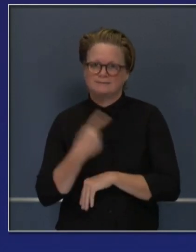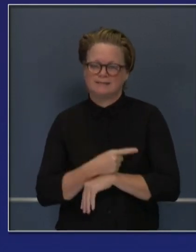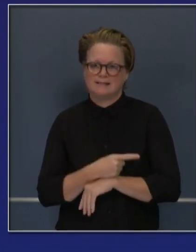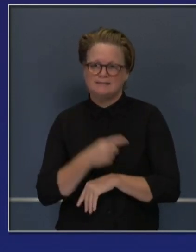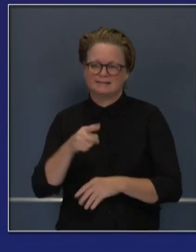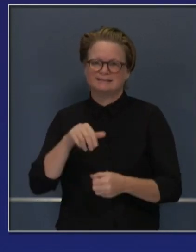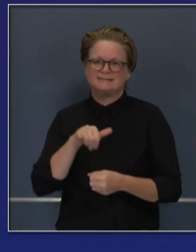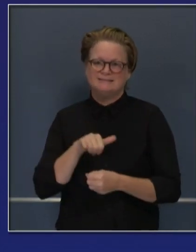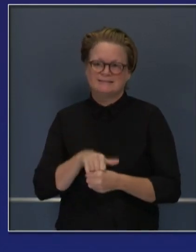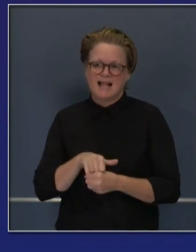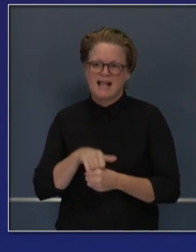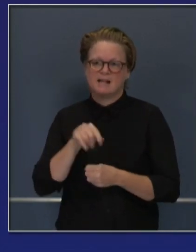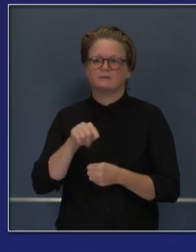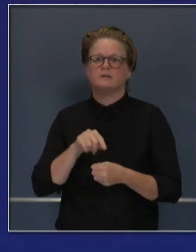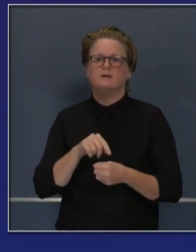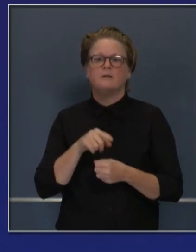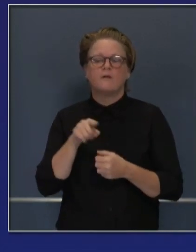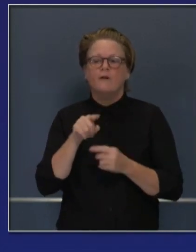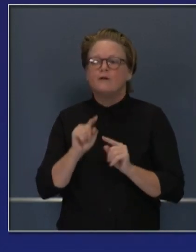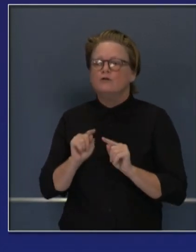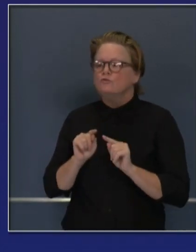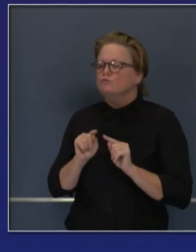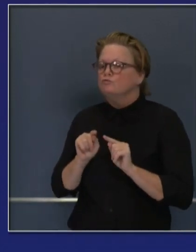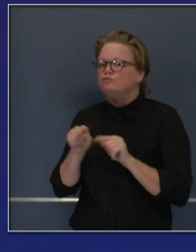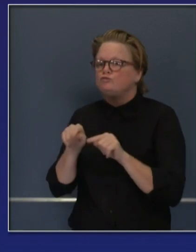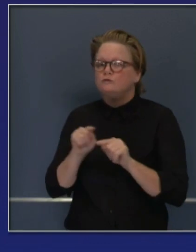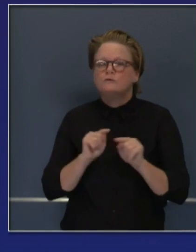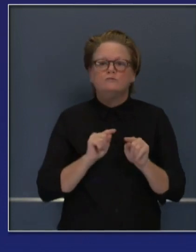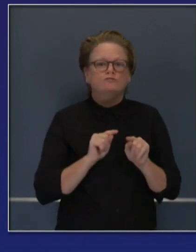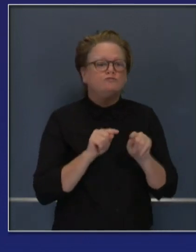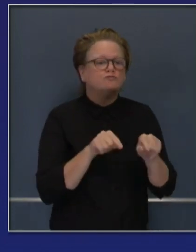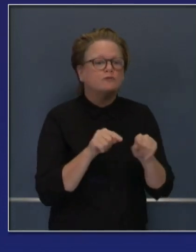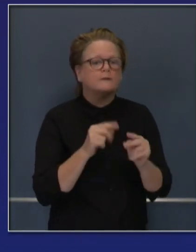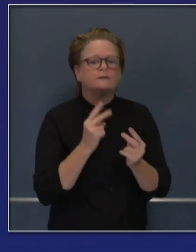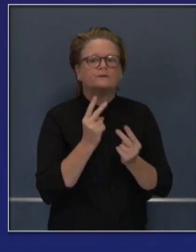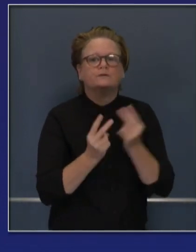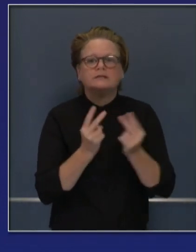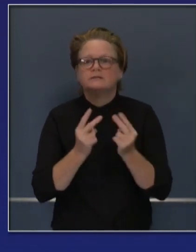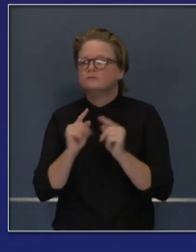others. That keeps the level of transmission